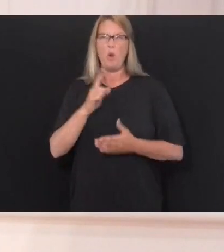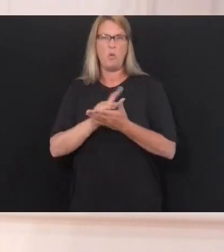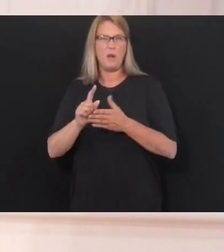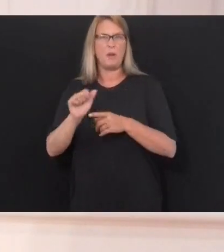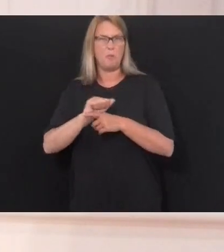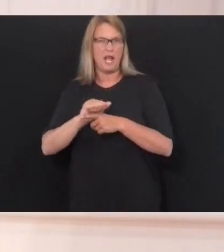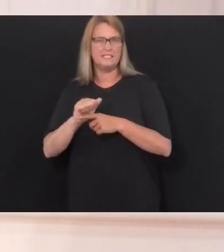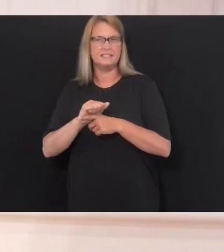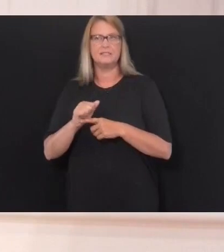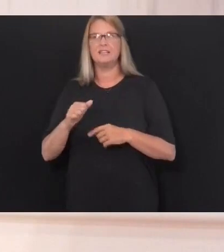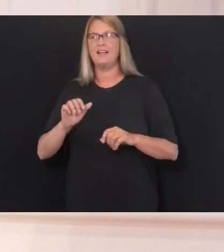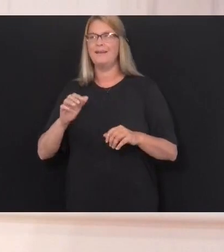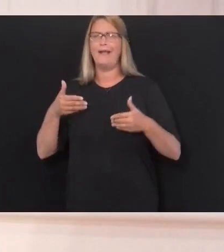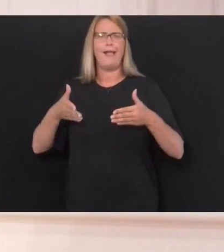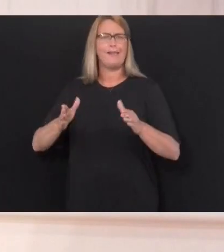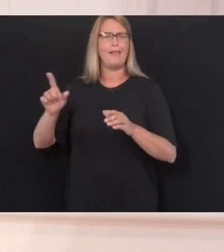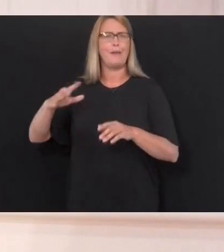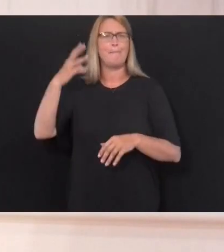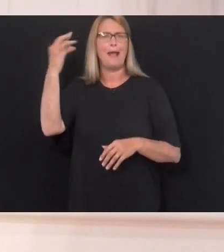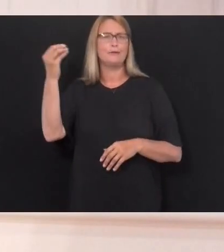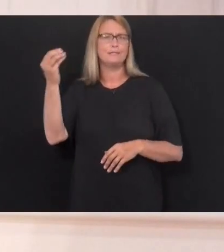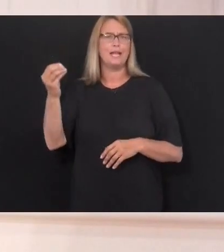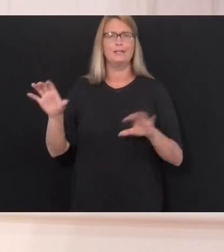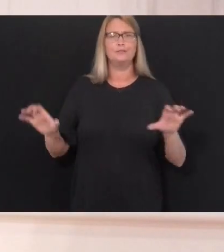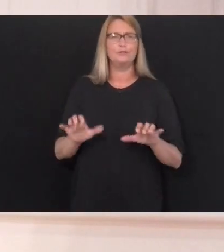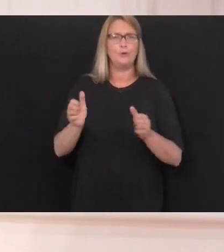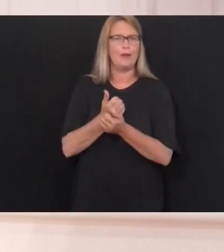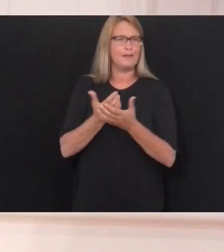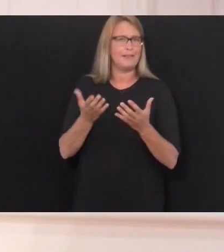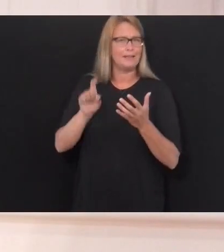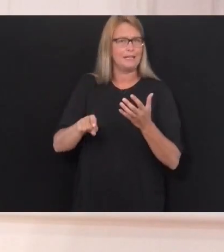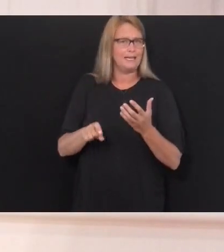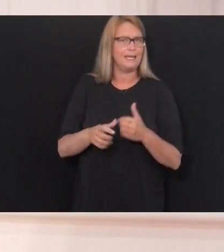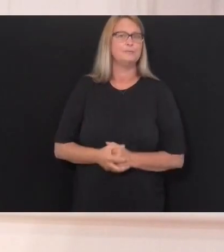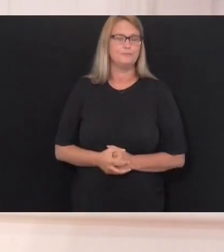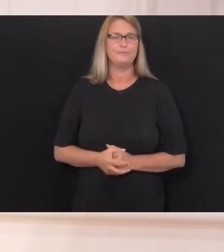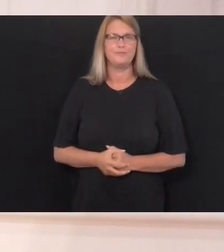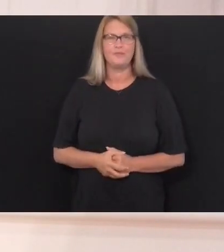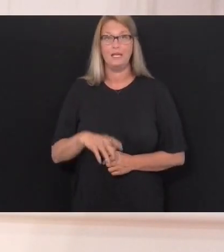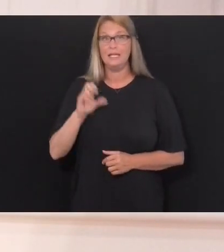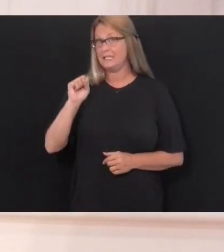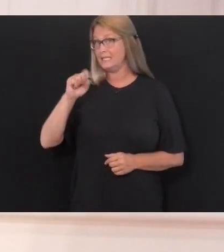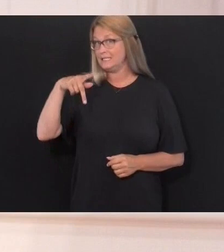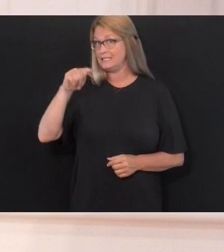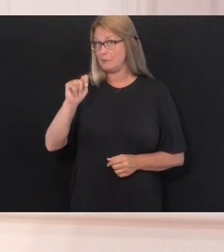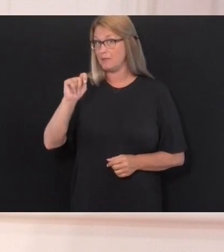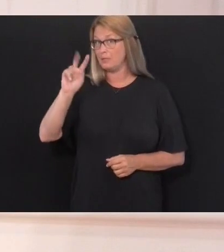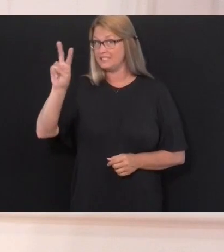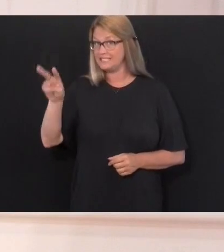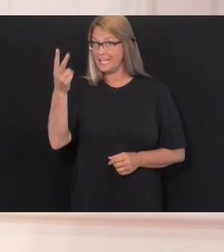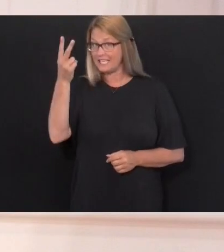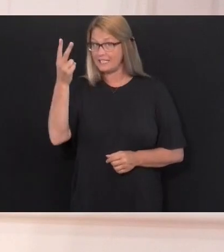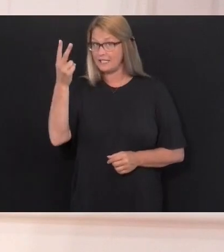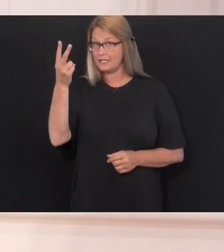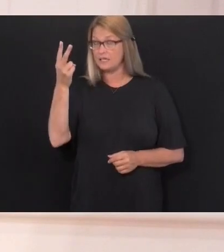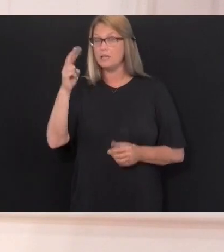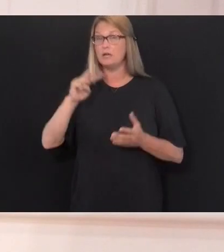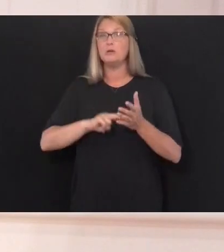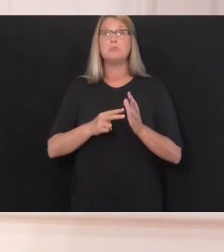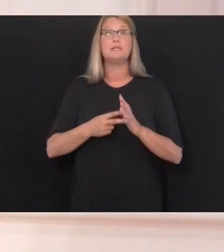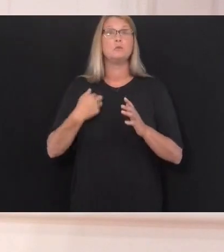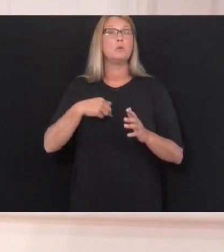We're trying to make sure that everybody in this great state is fed and nobody's going hungry. So please, see the